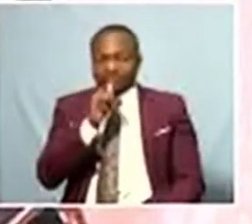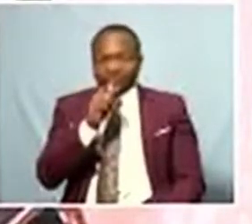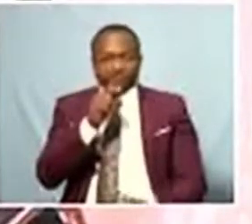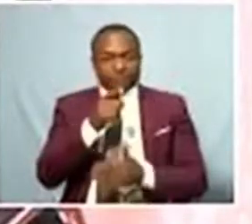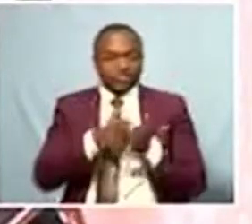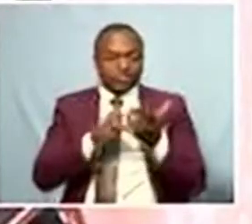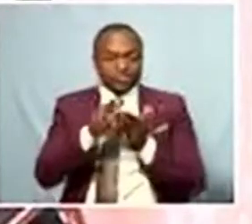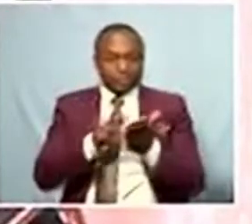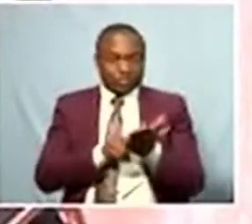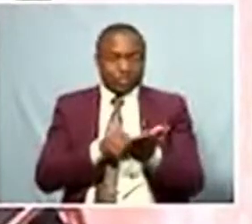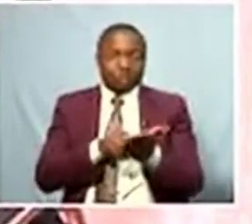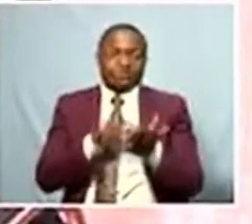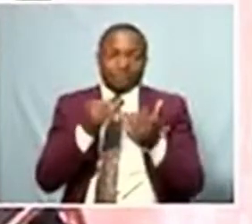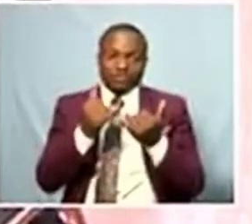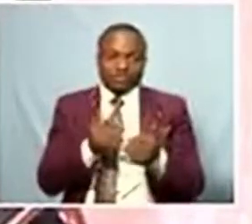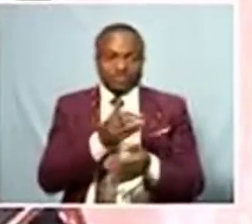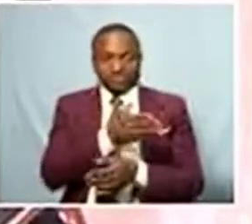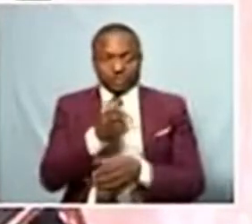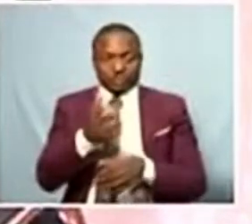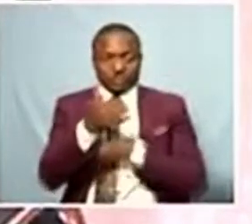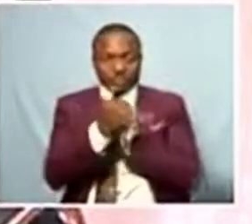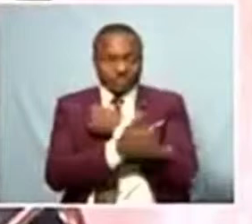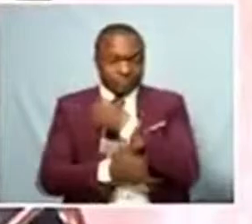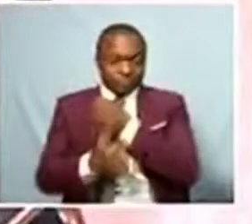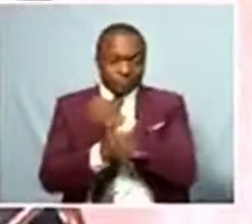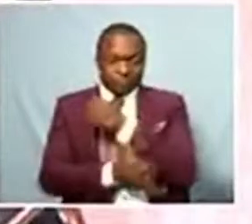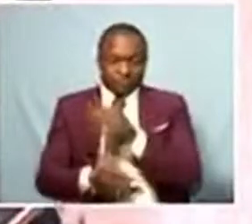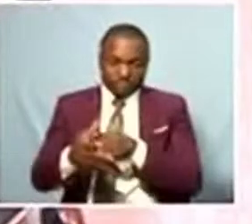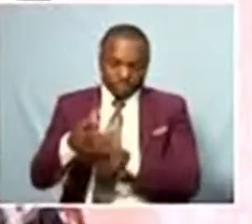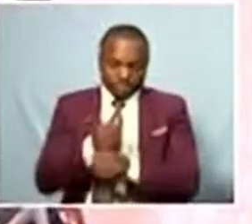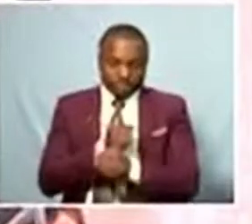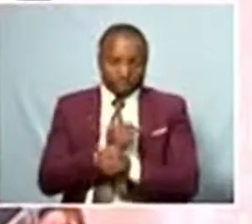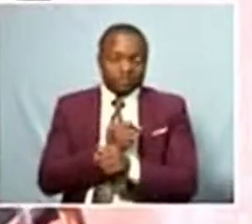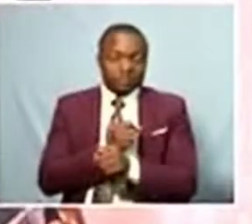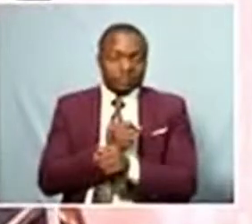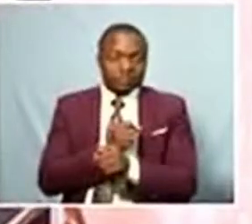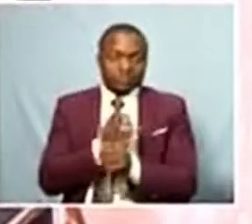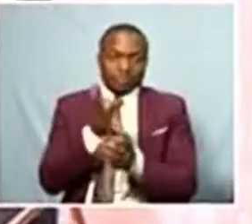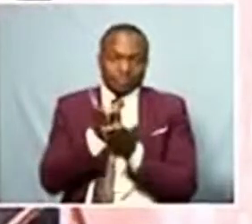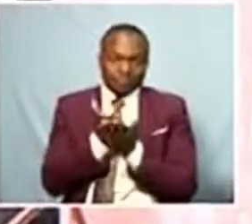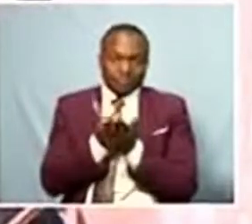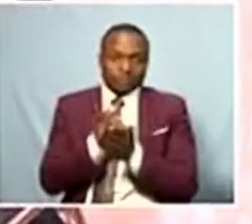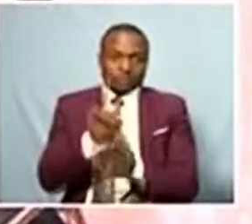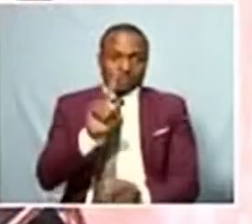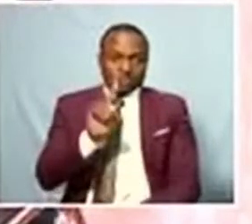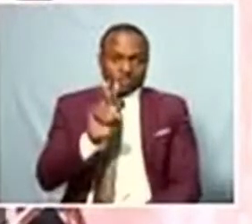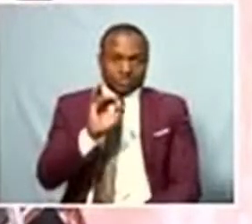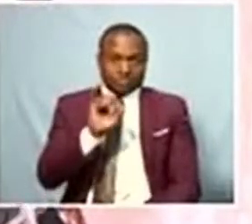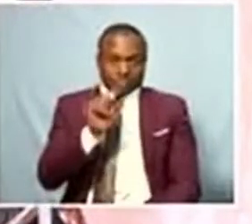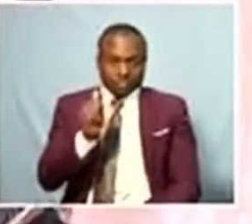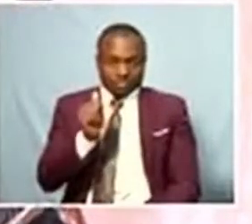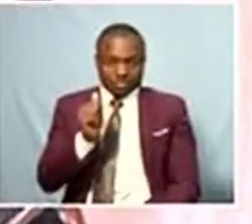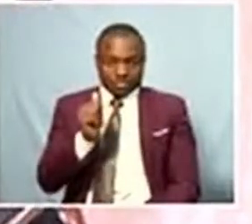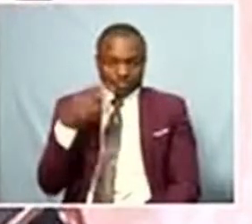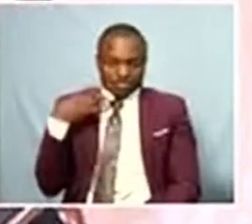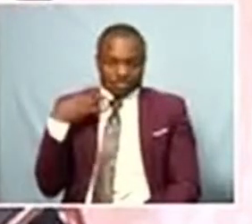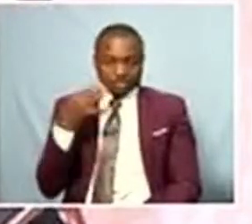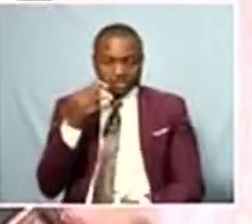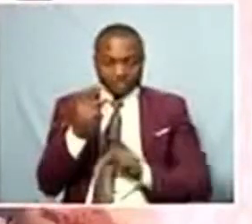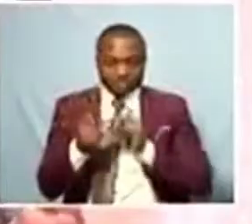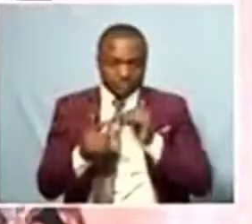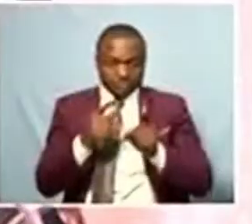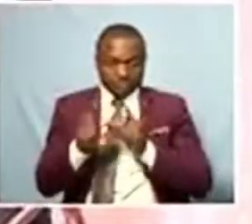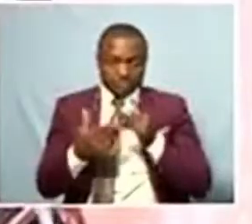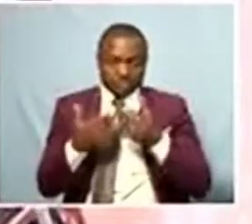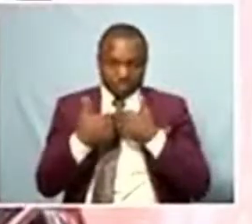for these countries to attend or to request for visa and application process. So we are